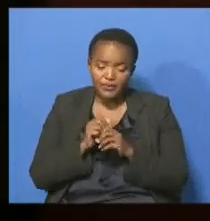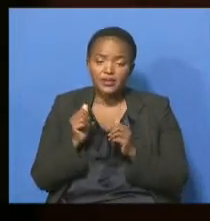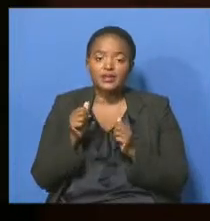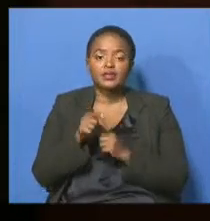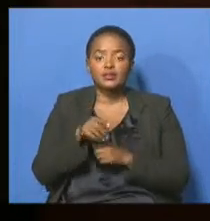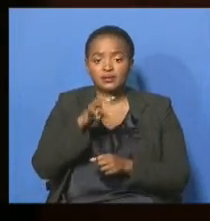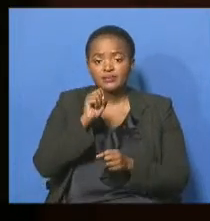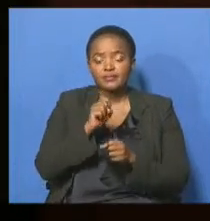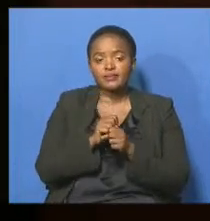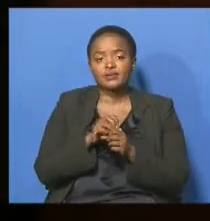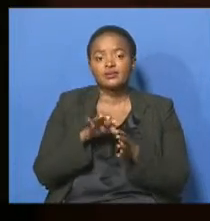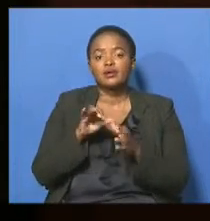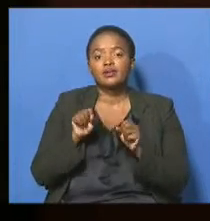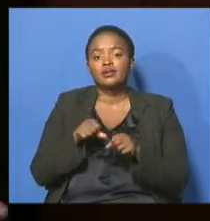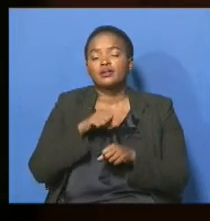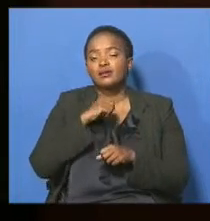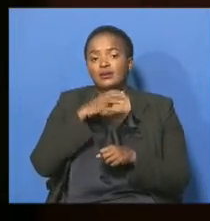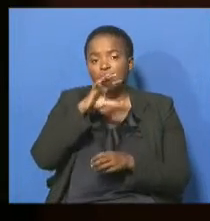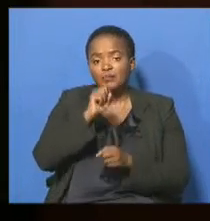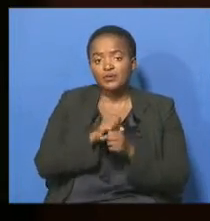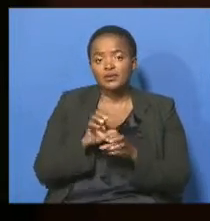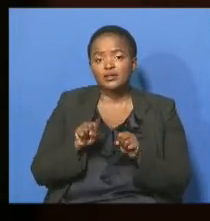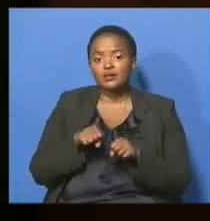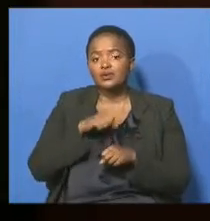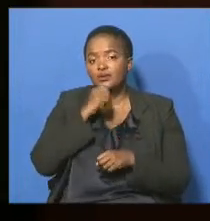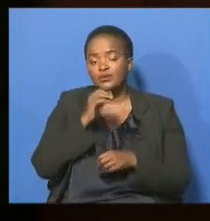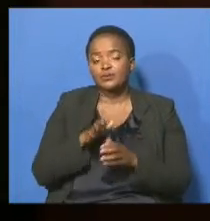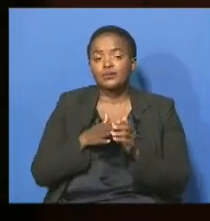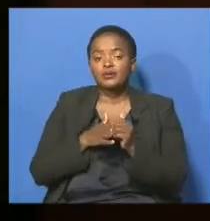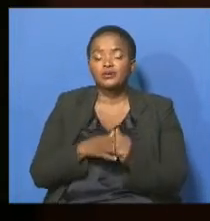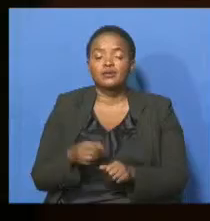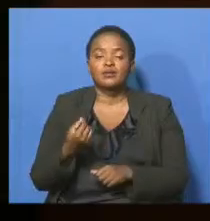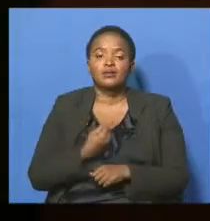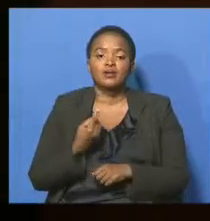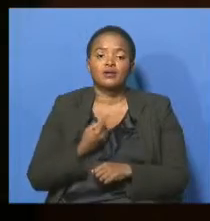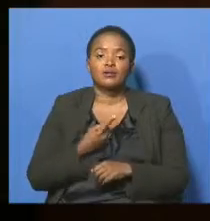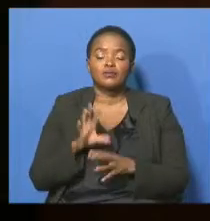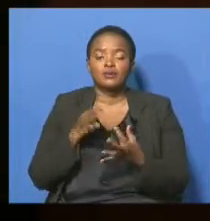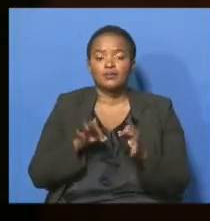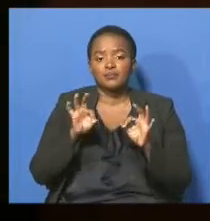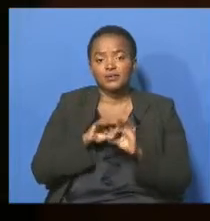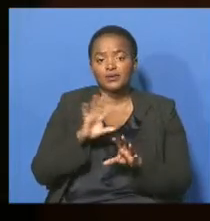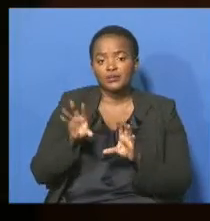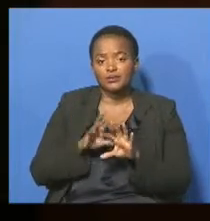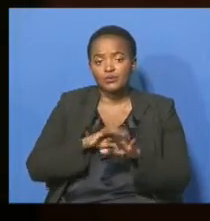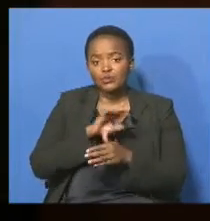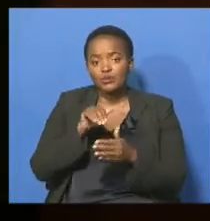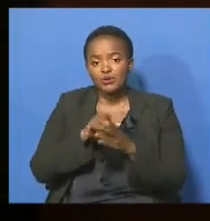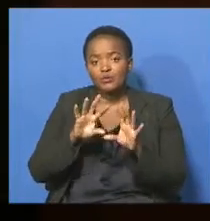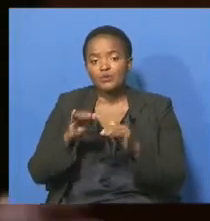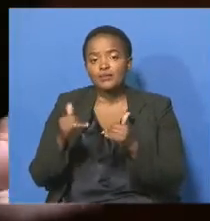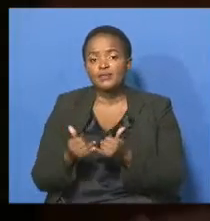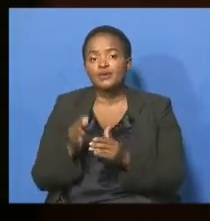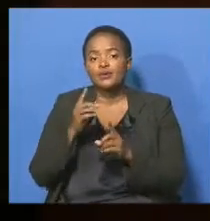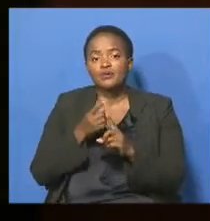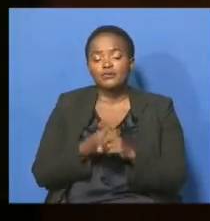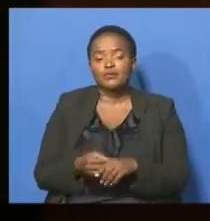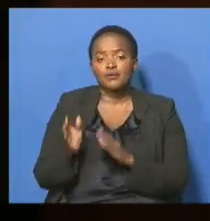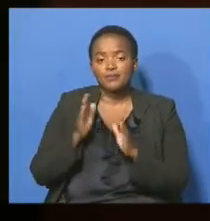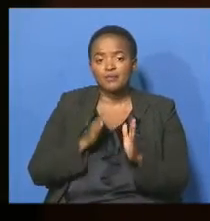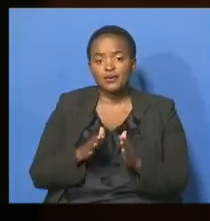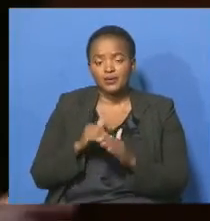The police cannot police a nation alone. They must involve the whole community, from the